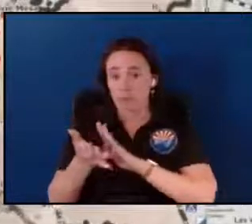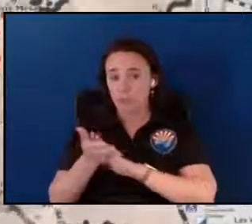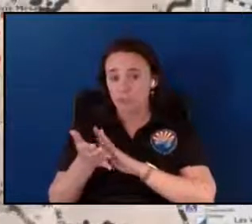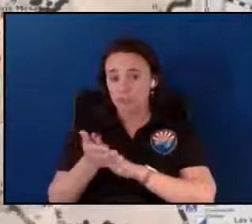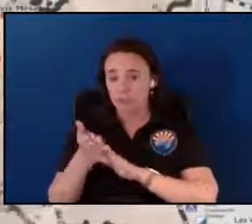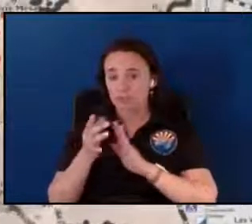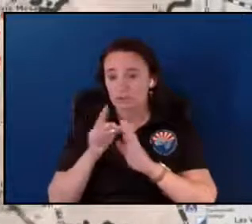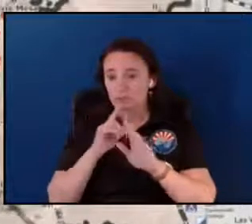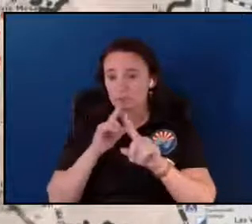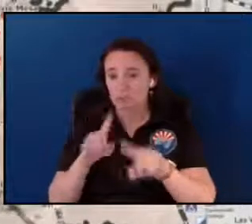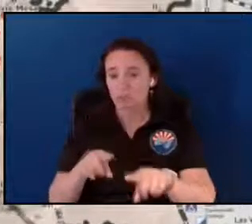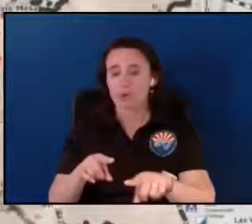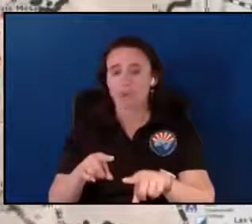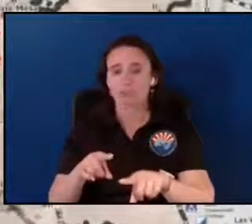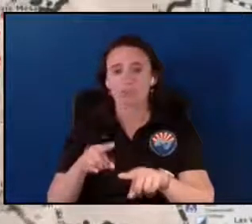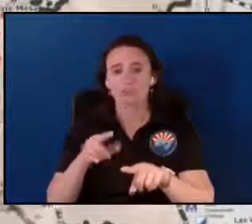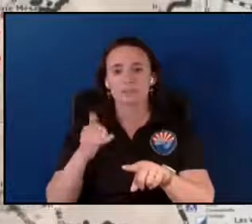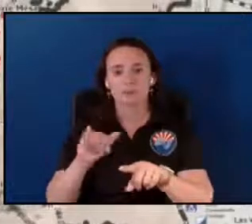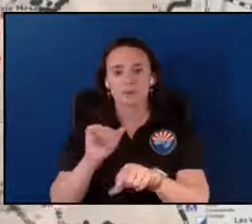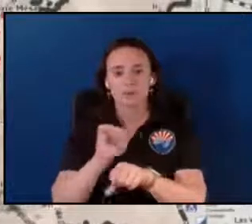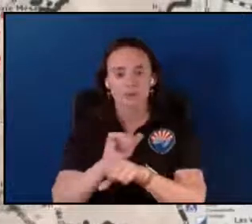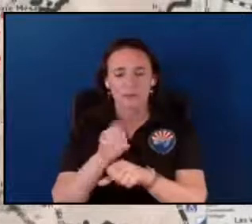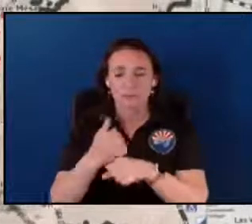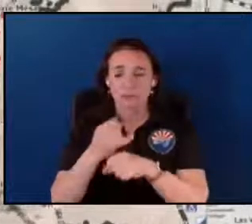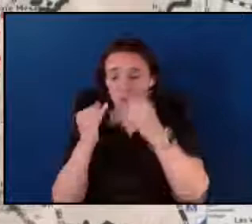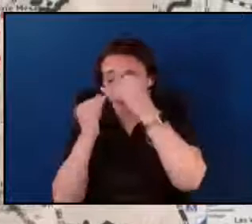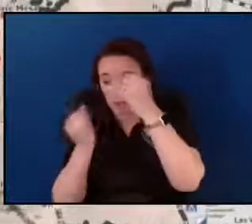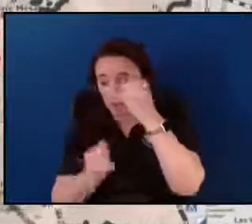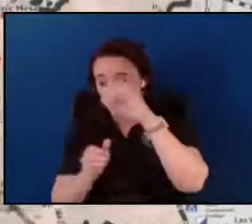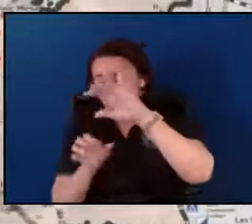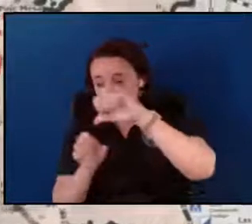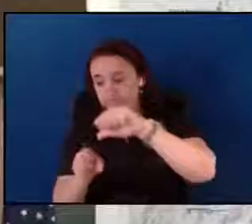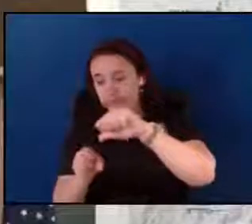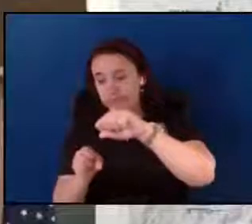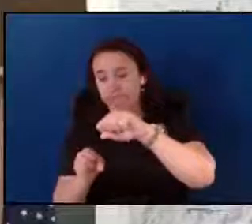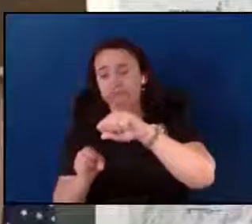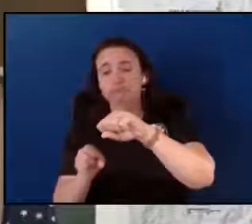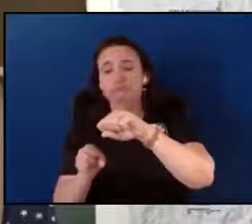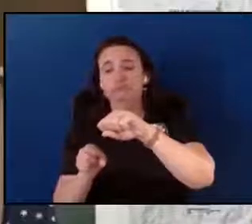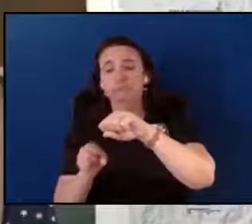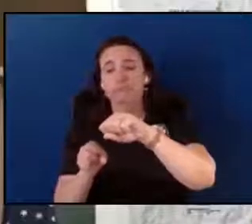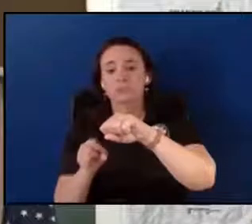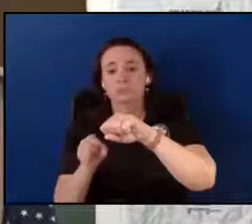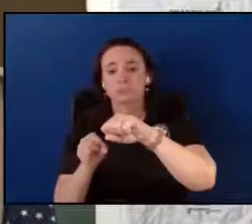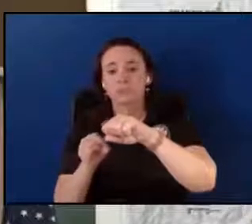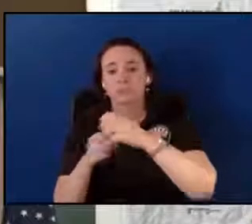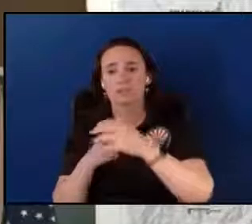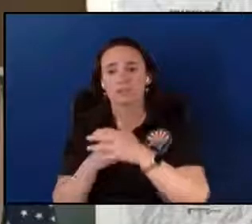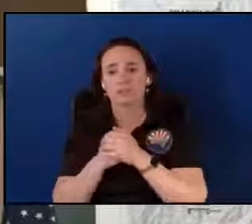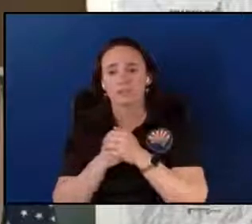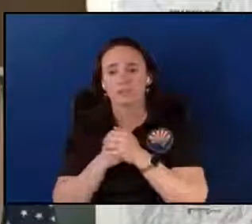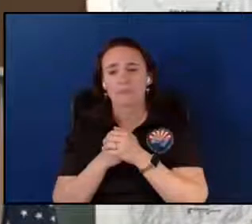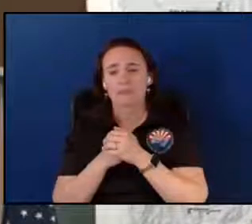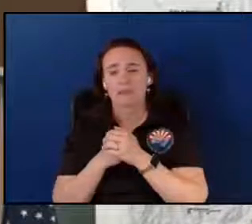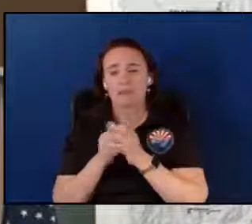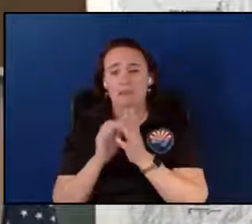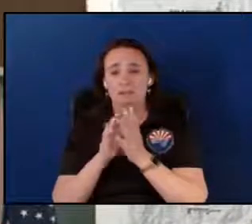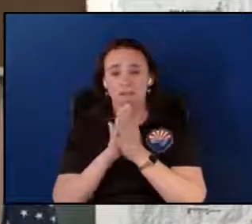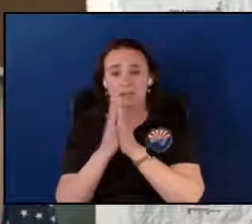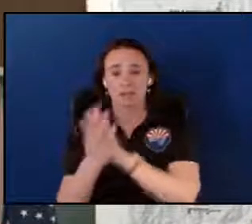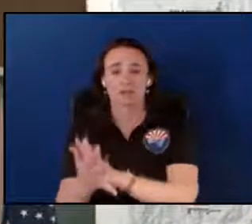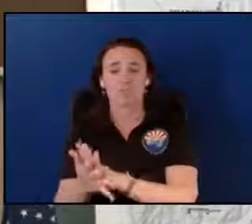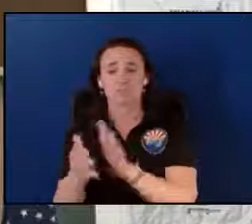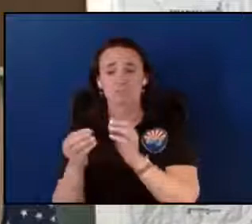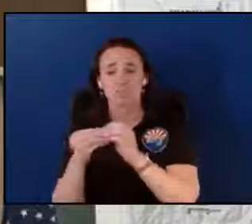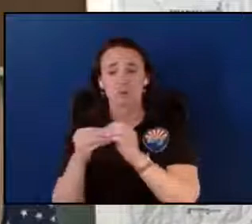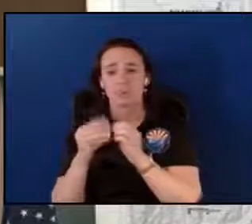on ensuring that line's secured. And as we move into our extreme weather conditions once again,